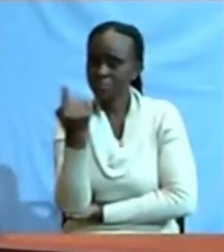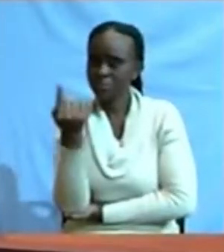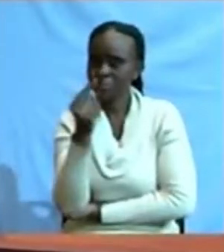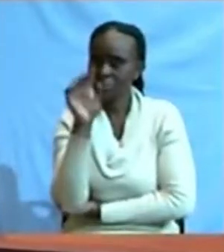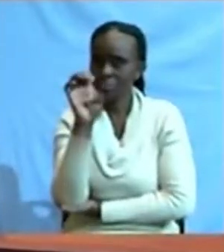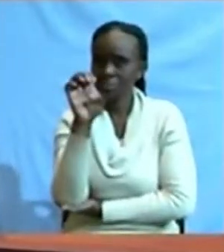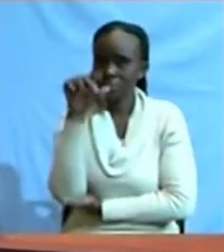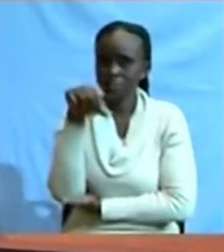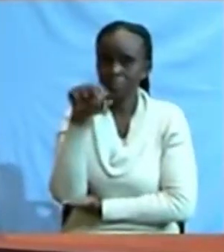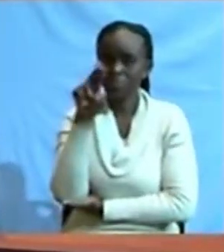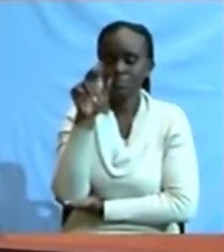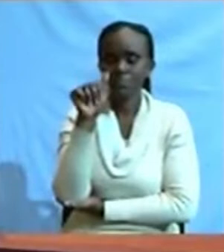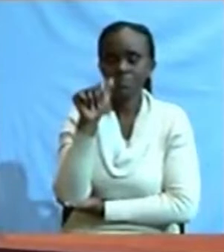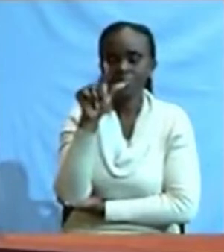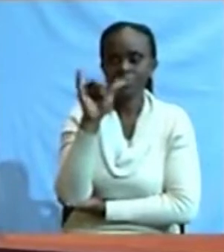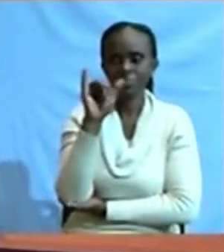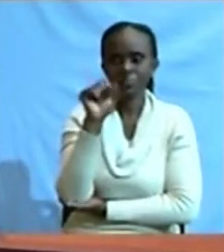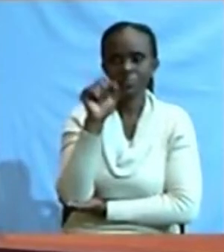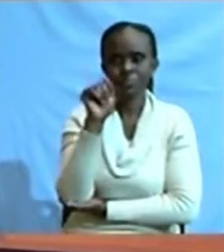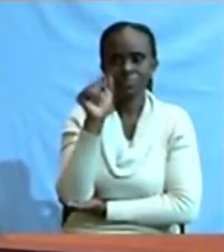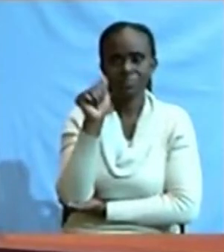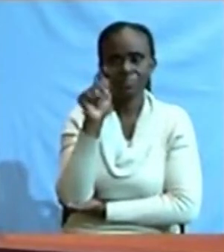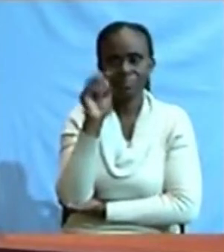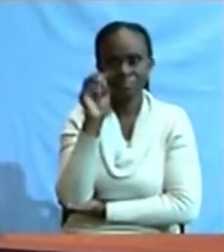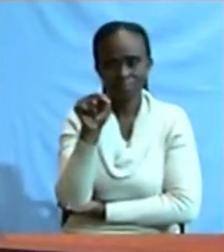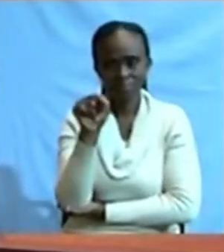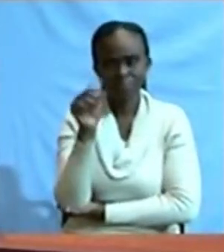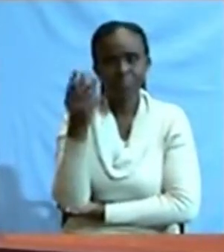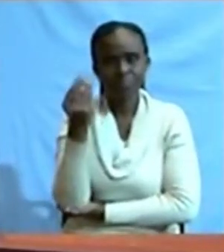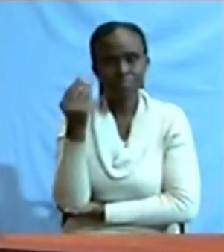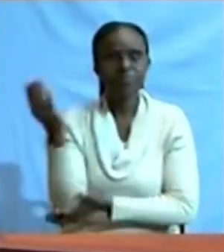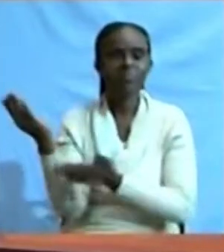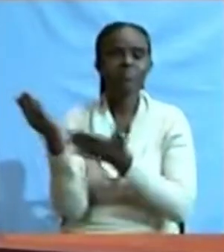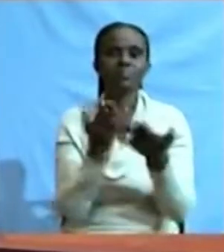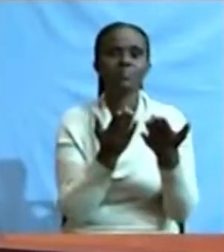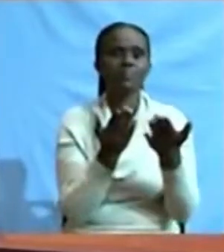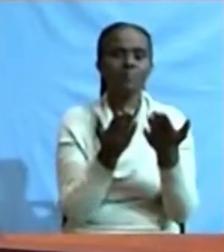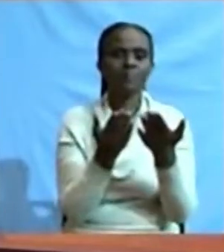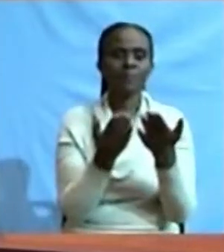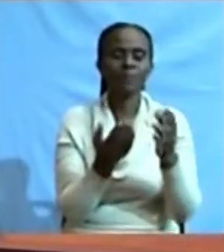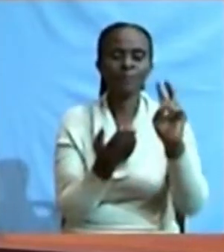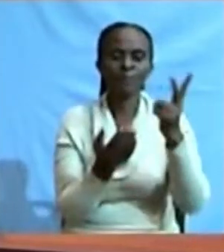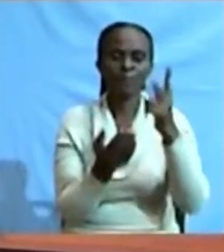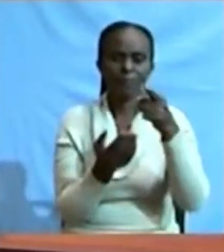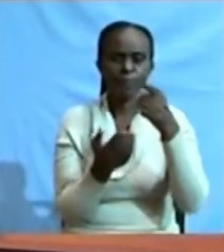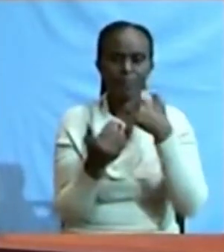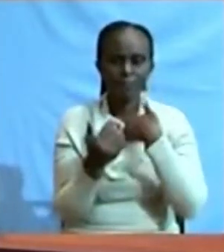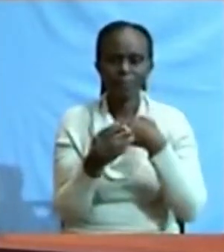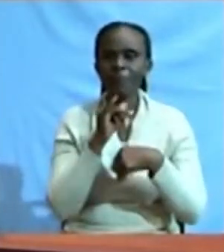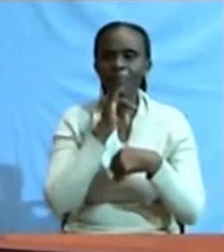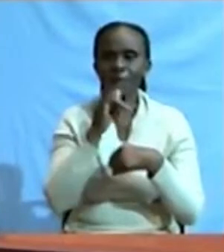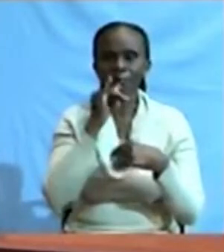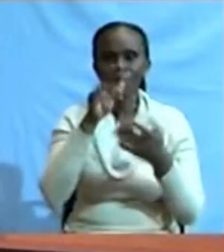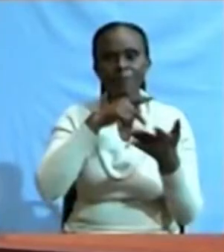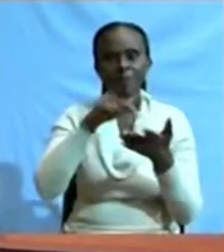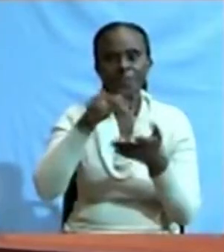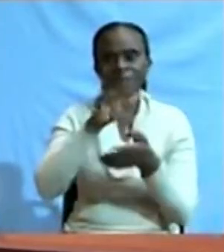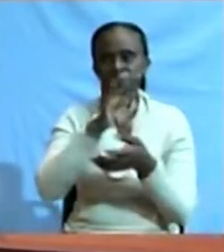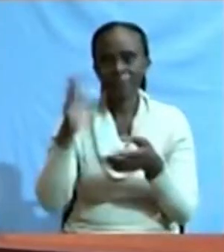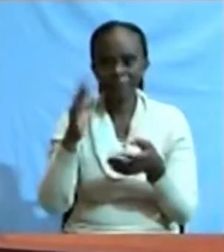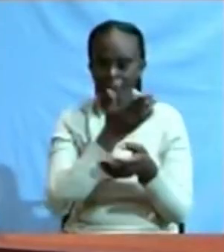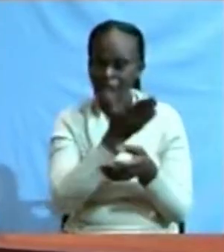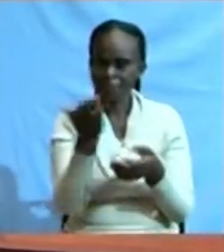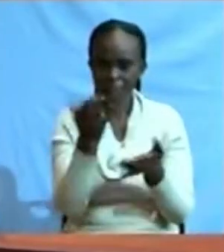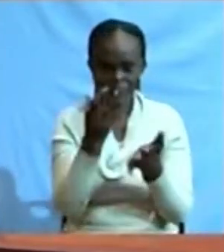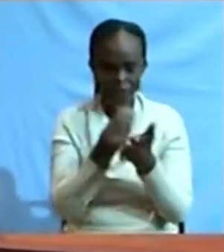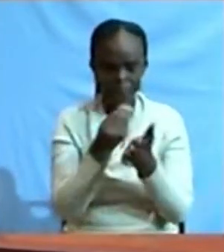fund brought forward? Two, you have not reimbursed these